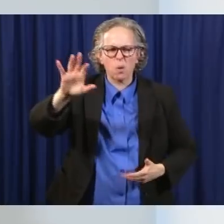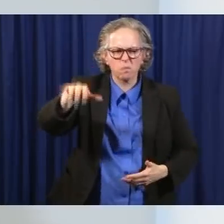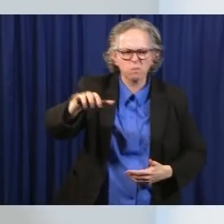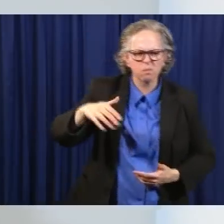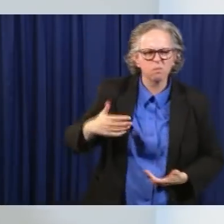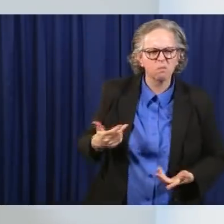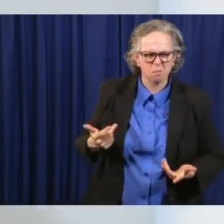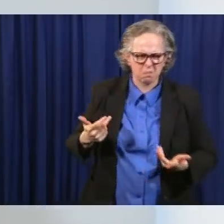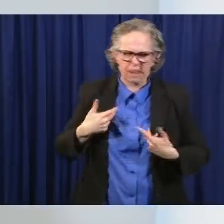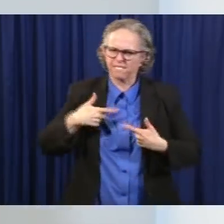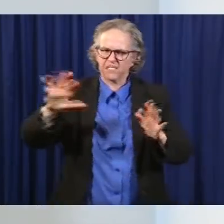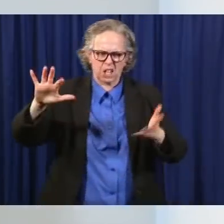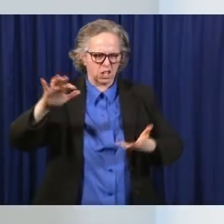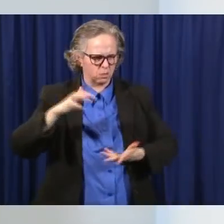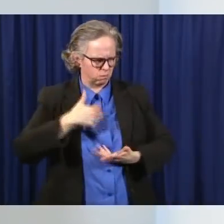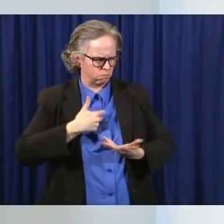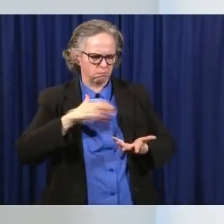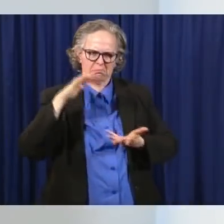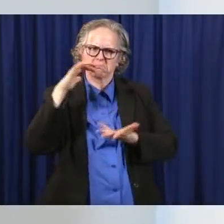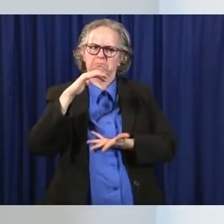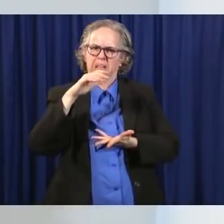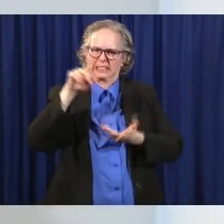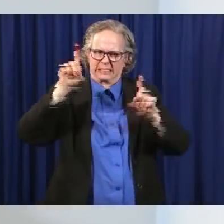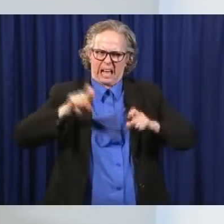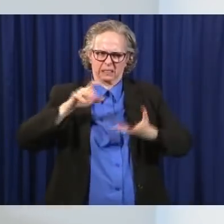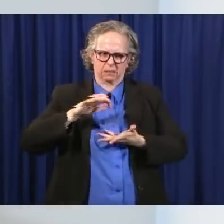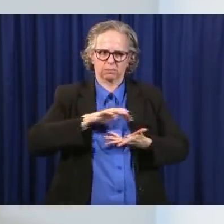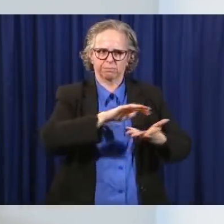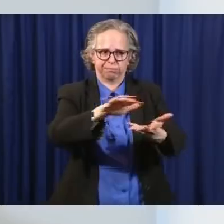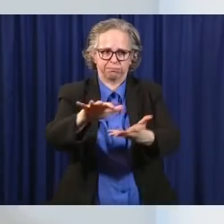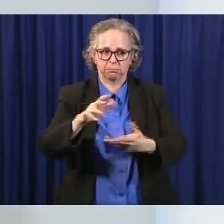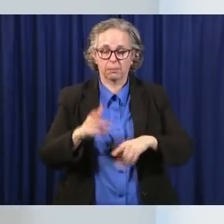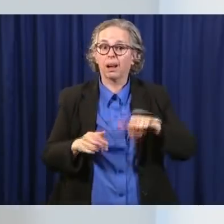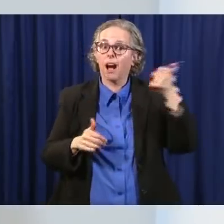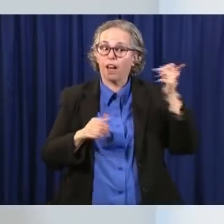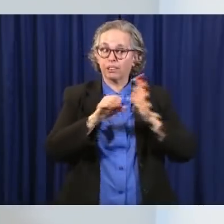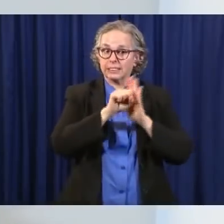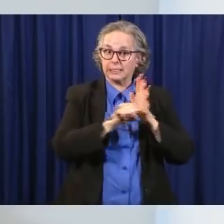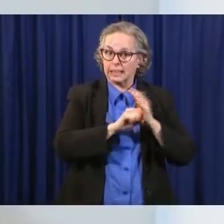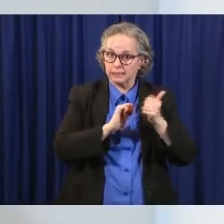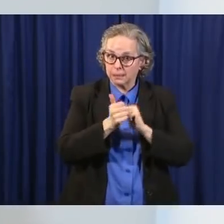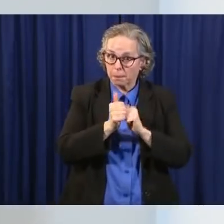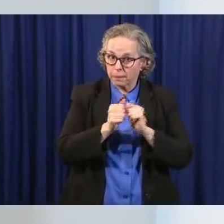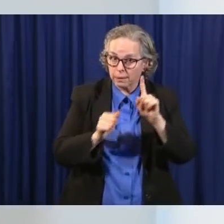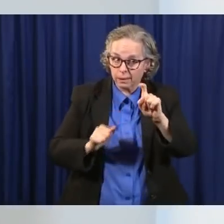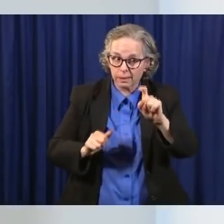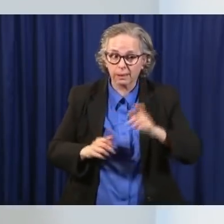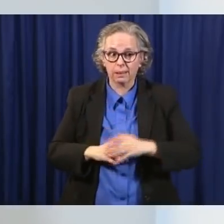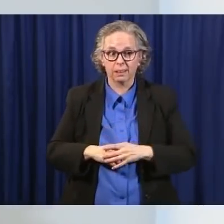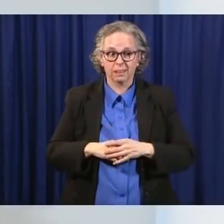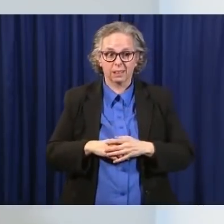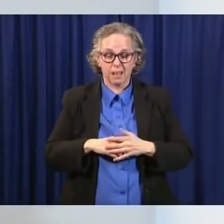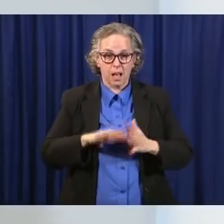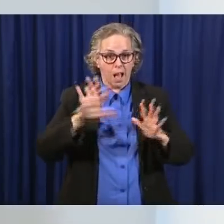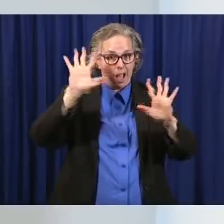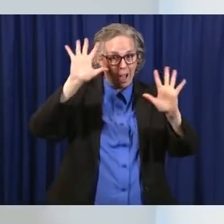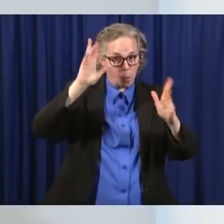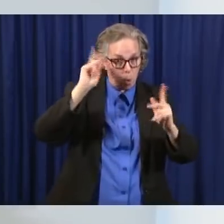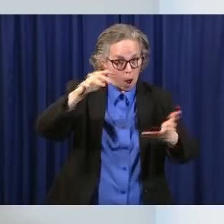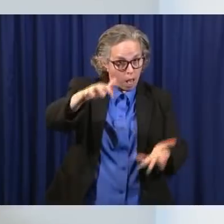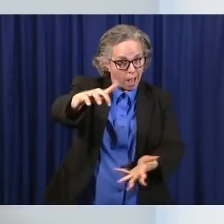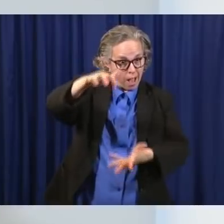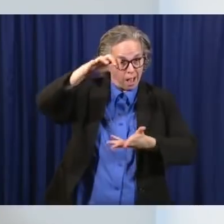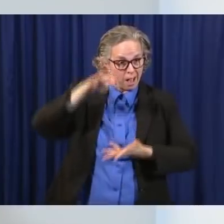that were competing for those tests with us. But getting them back here, getting them to Ohio seemed to be an insurmountable, because they were going to come from